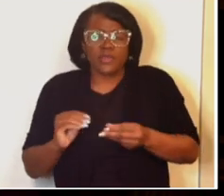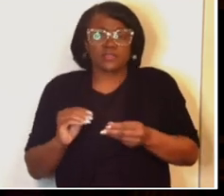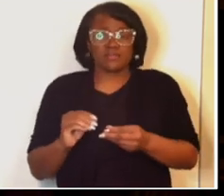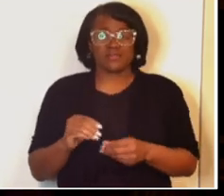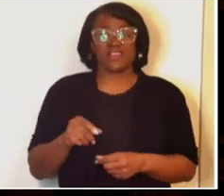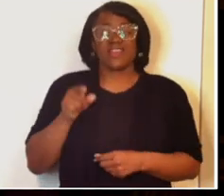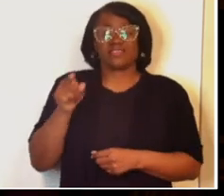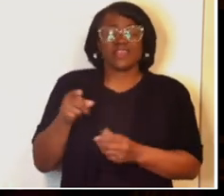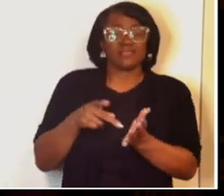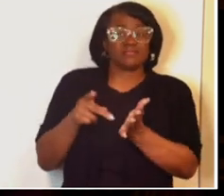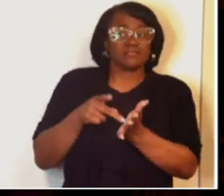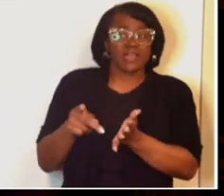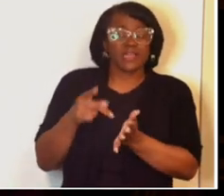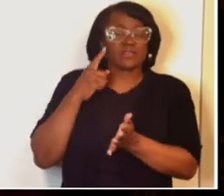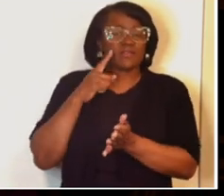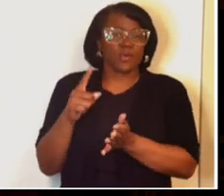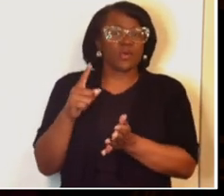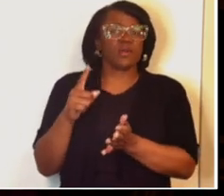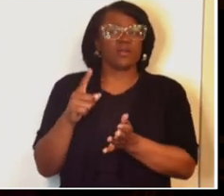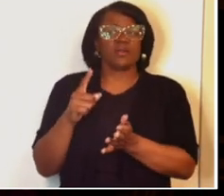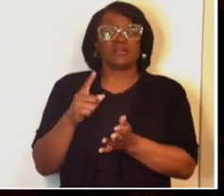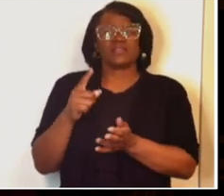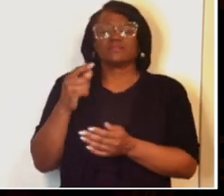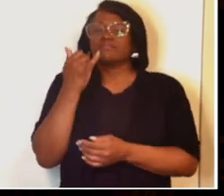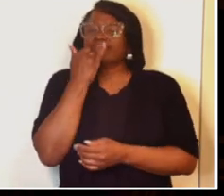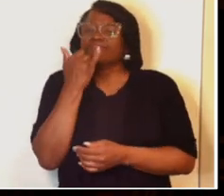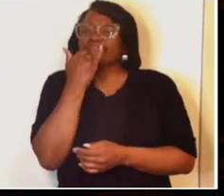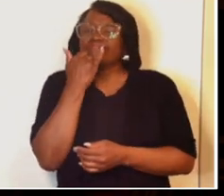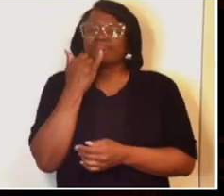the proliferation of disinformation.